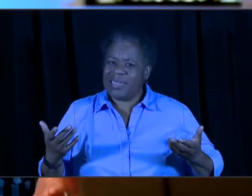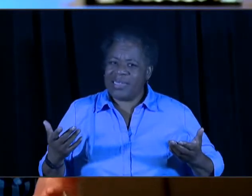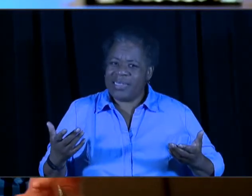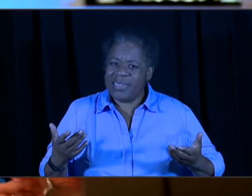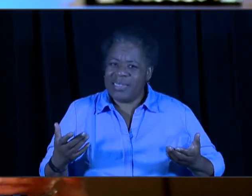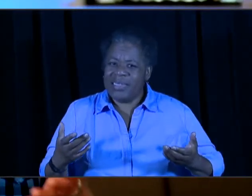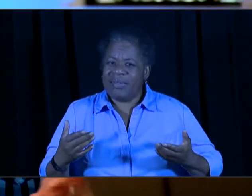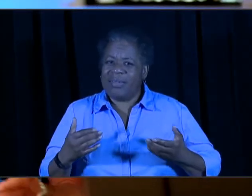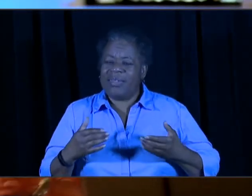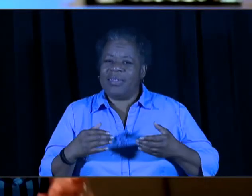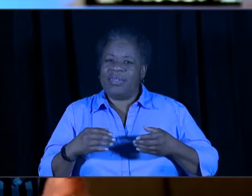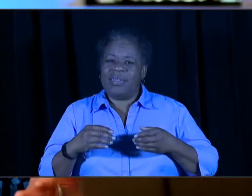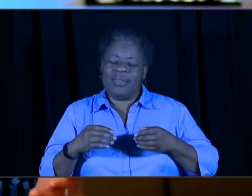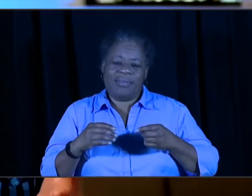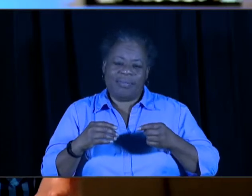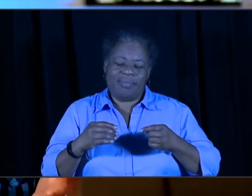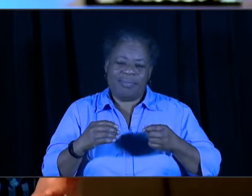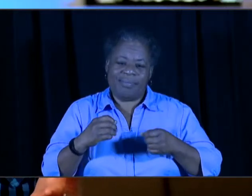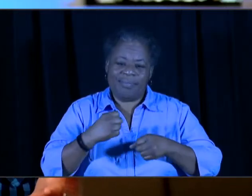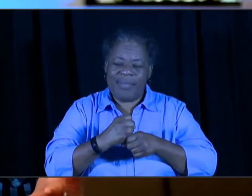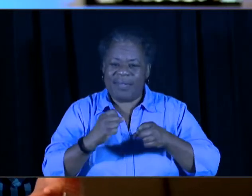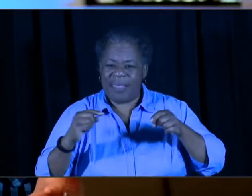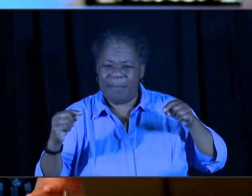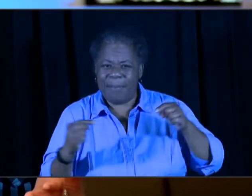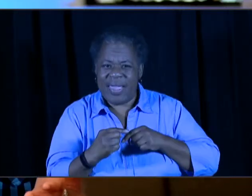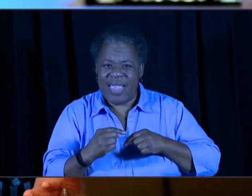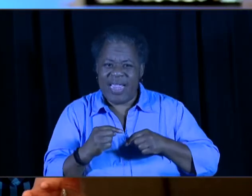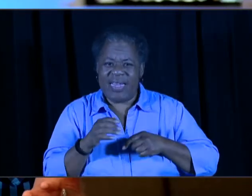and minimizes the pain and the wrong that's been done.